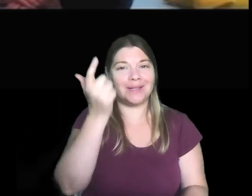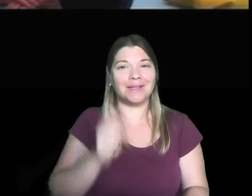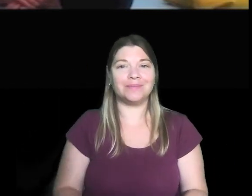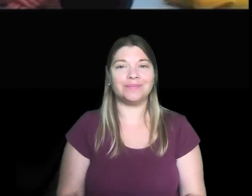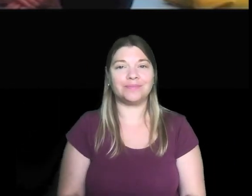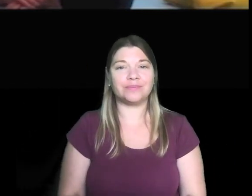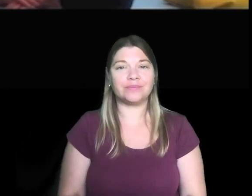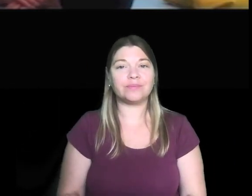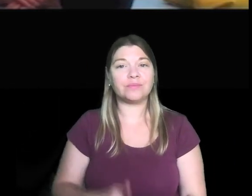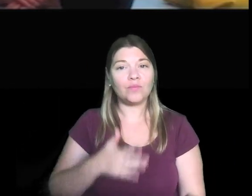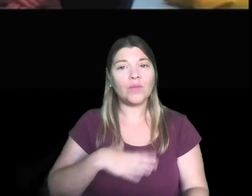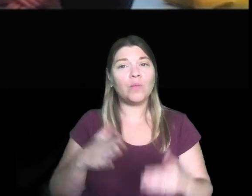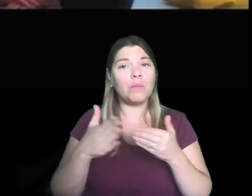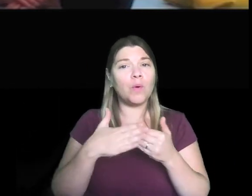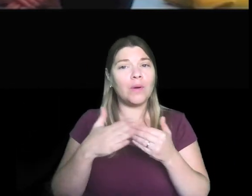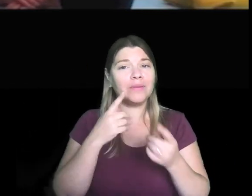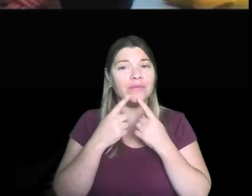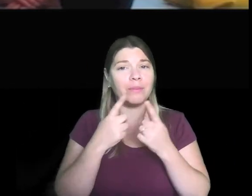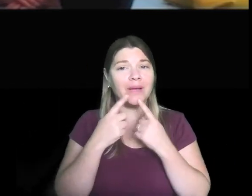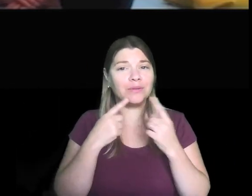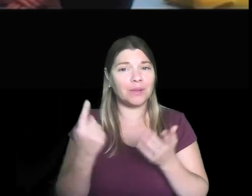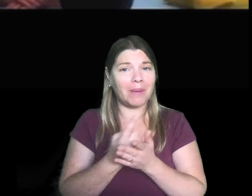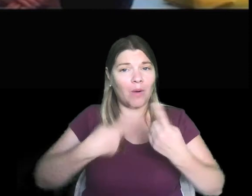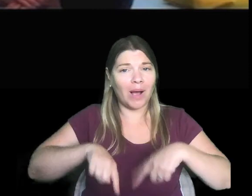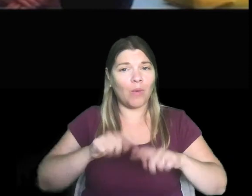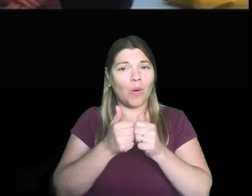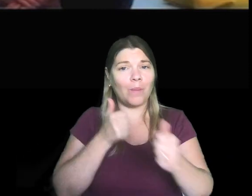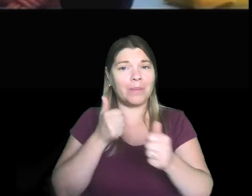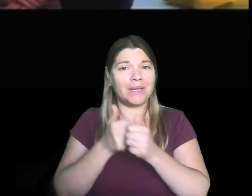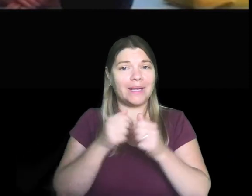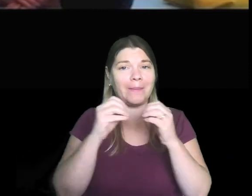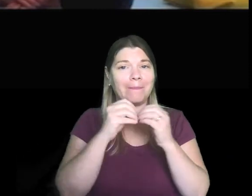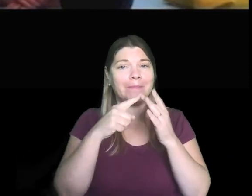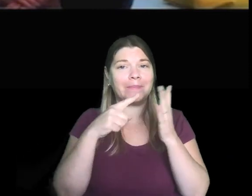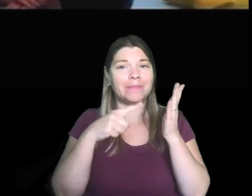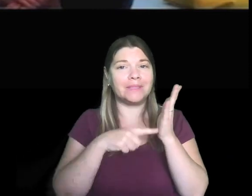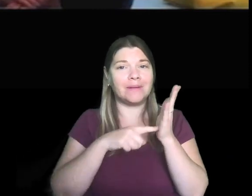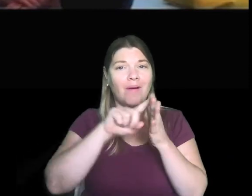more information about BitterSuite, please visit